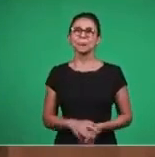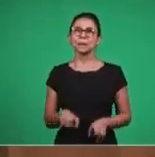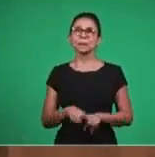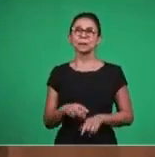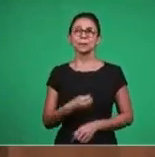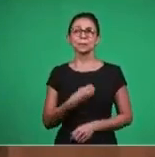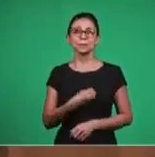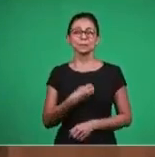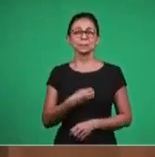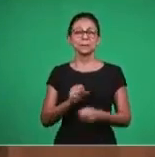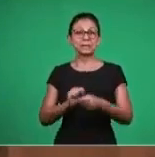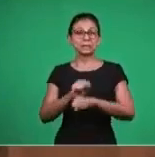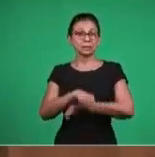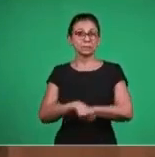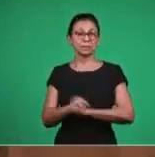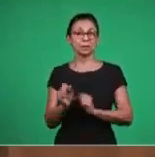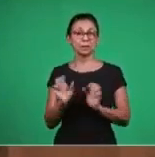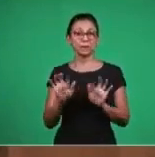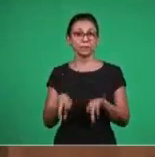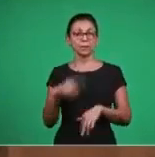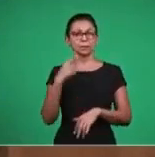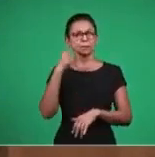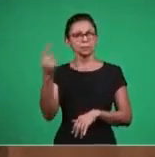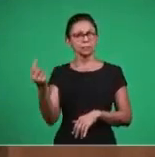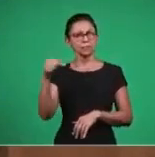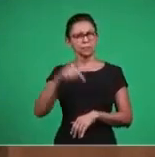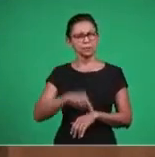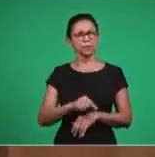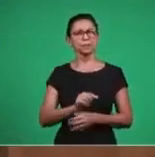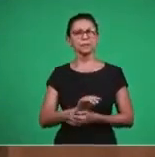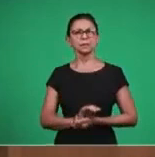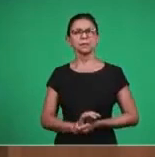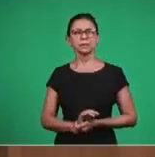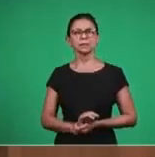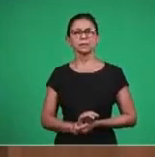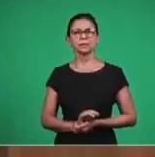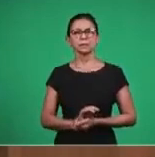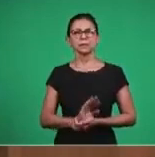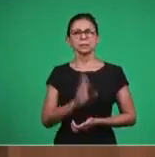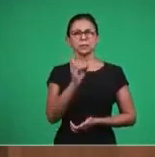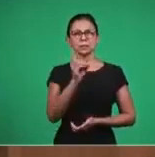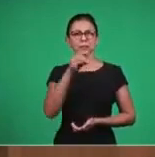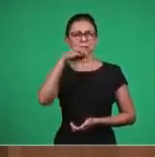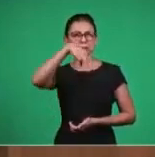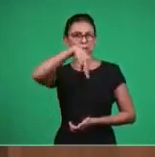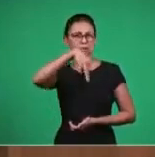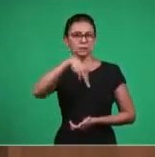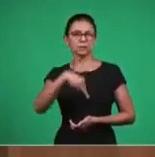And we had the participation of the seminar this weekend in Domingos Martins.